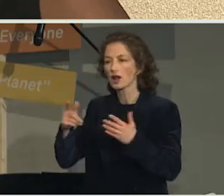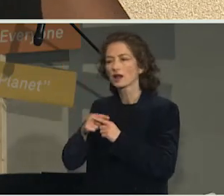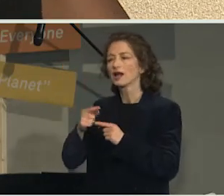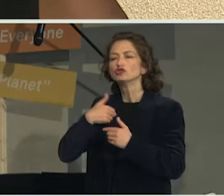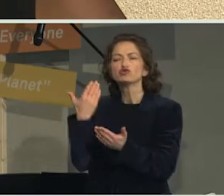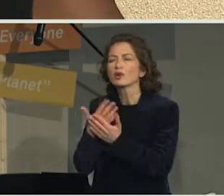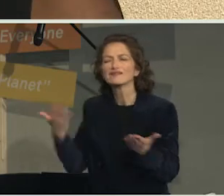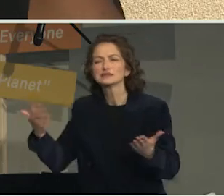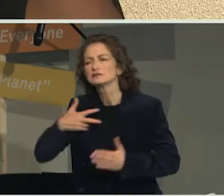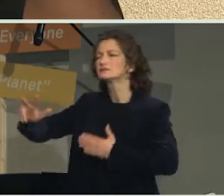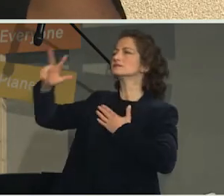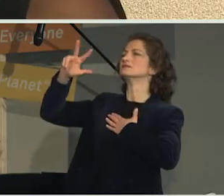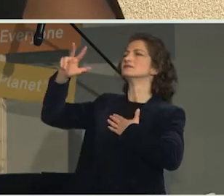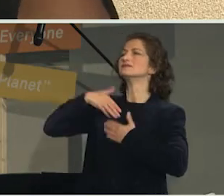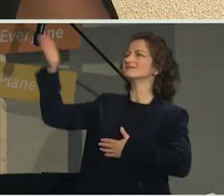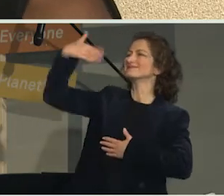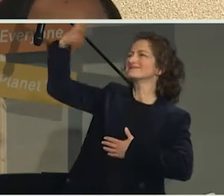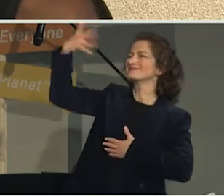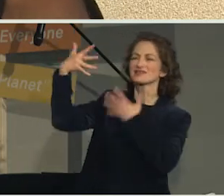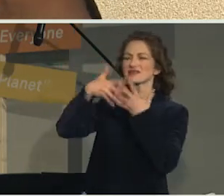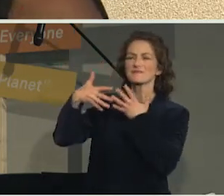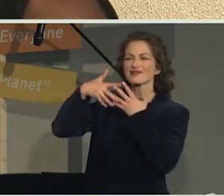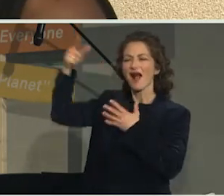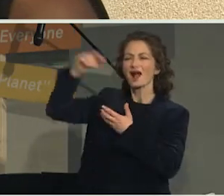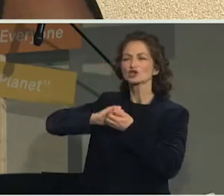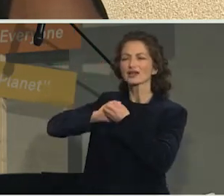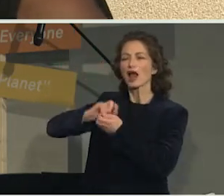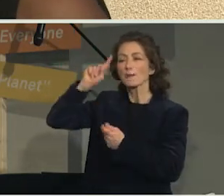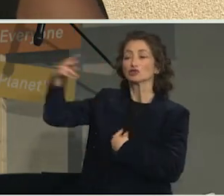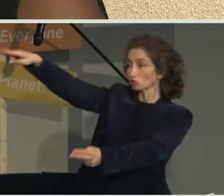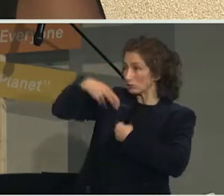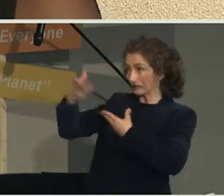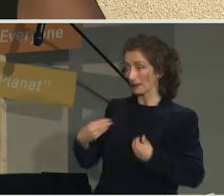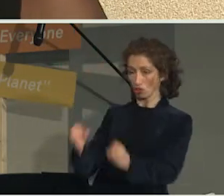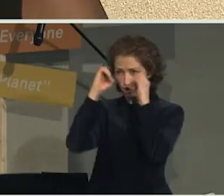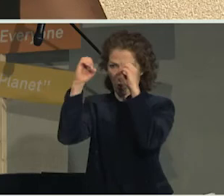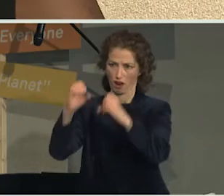to a flag of solidarity that never in return pledged anything to me.